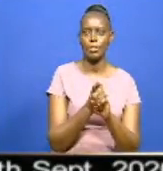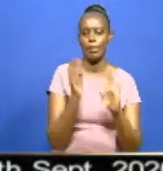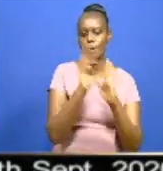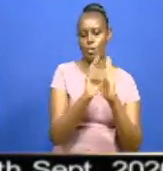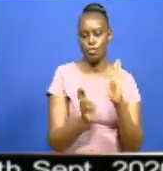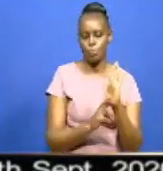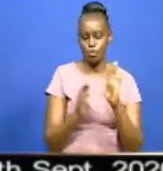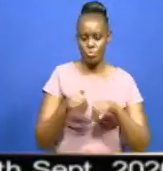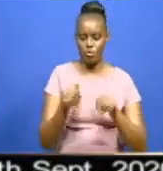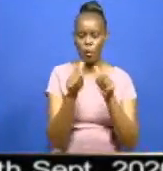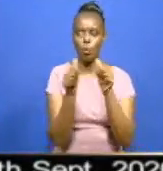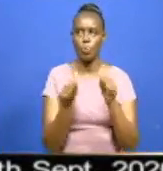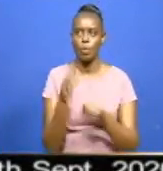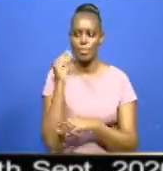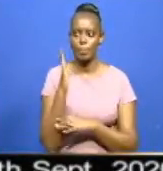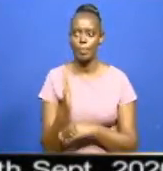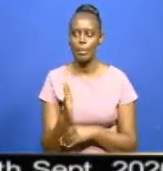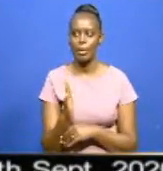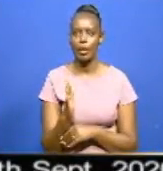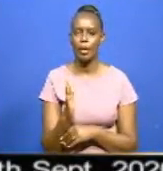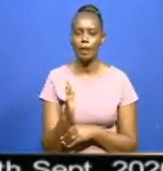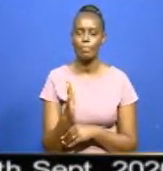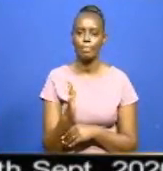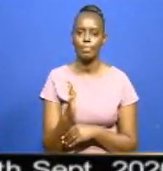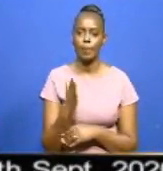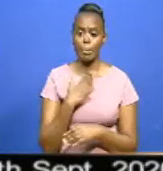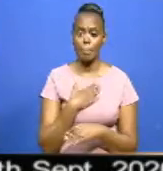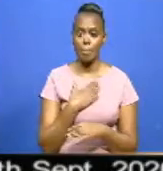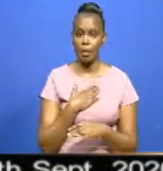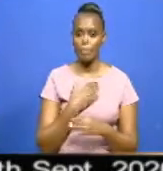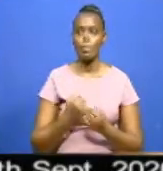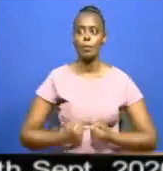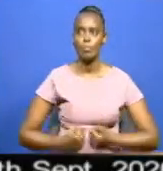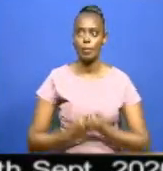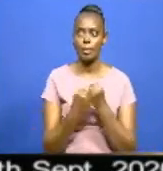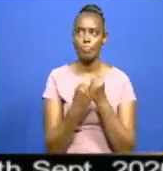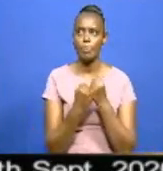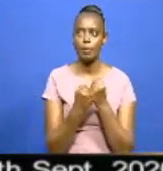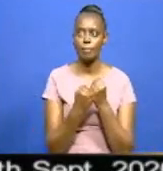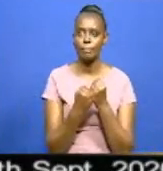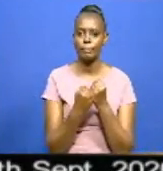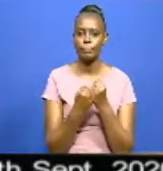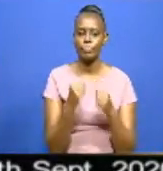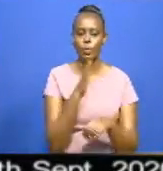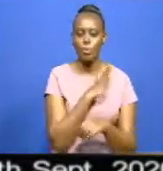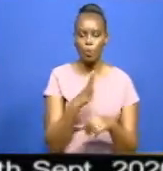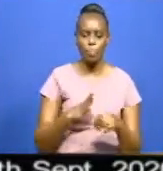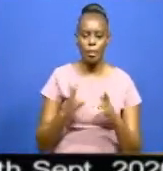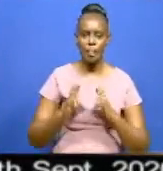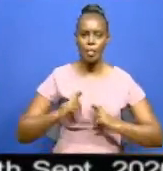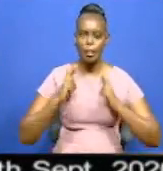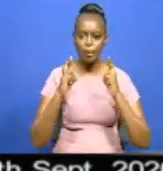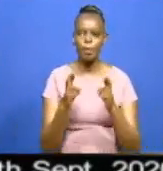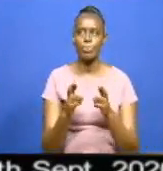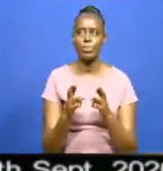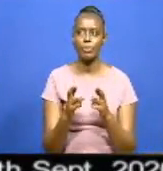regulations. Mr. Speaker, I support the committee report